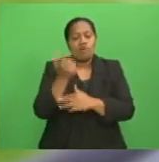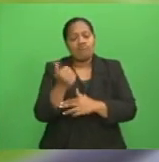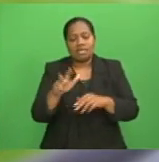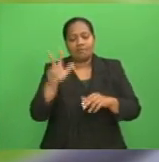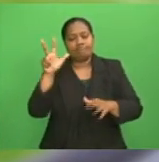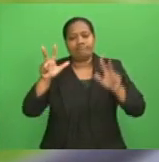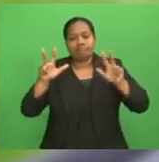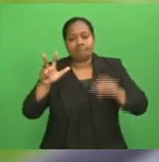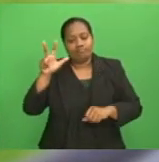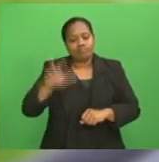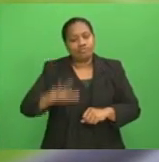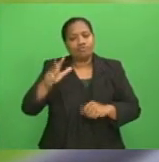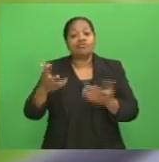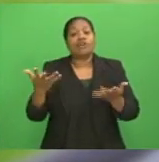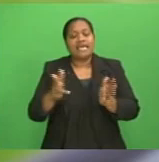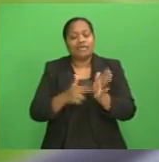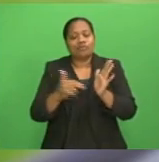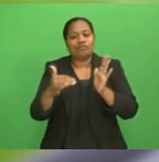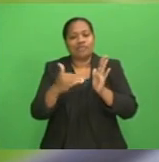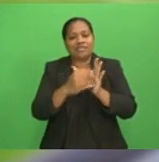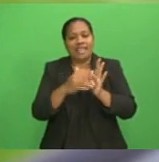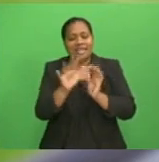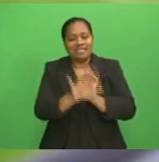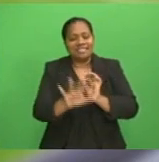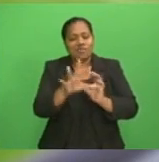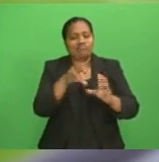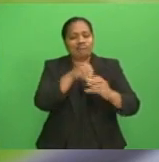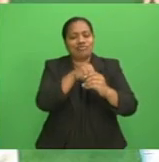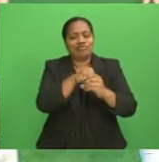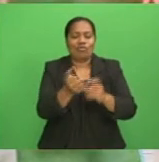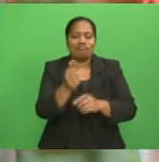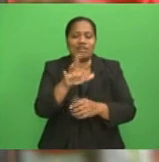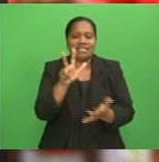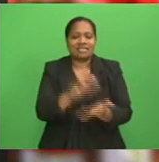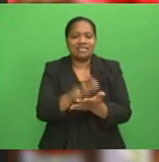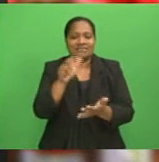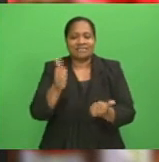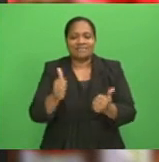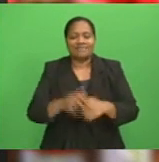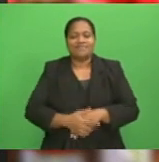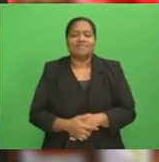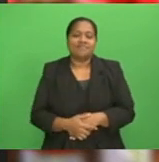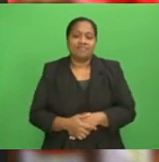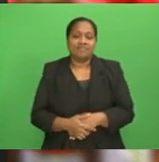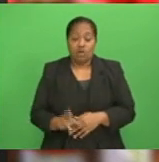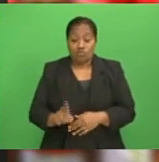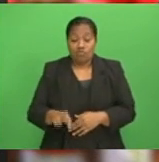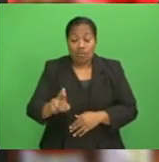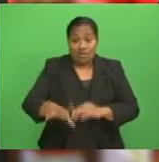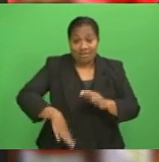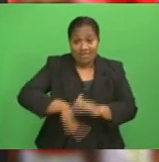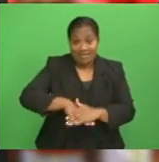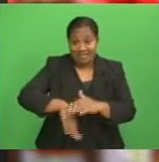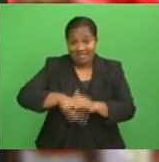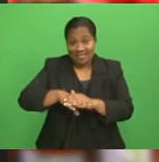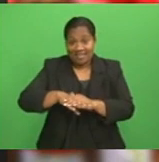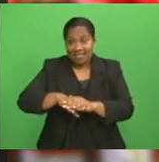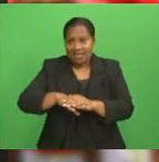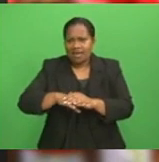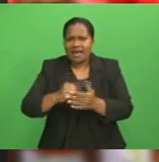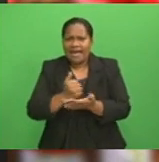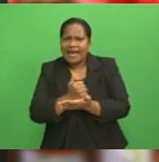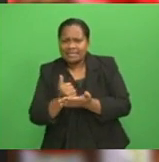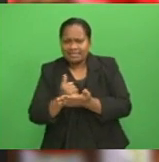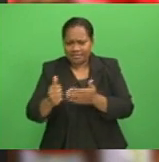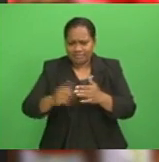deal with New Zealand-based club Manukau United. Rewa football acting head coach Marika